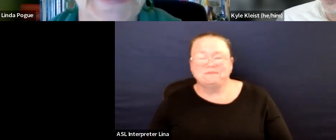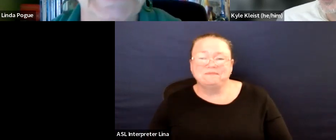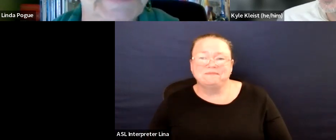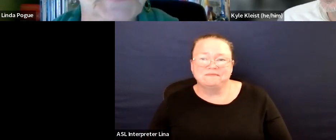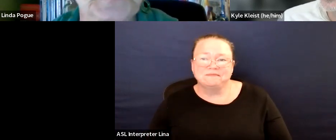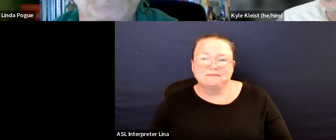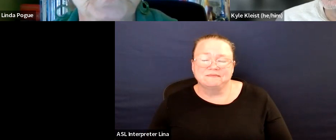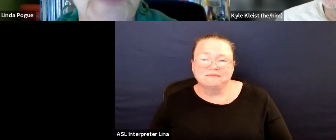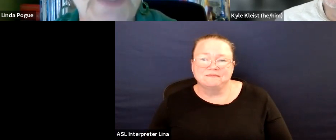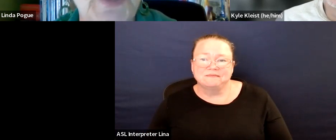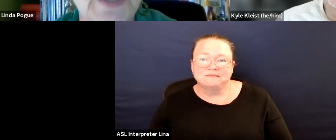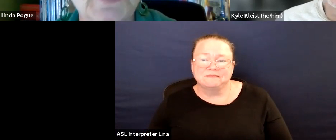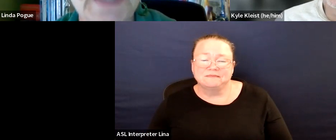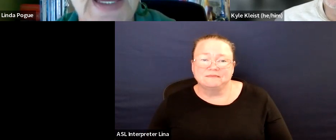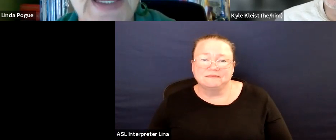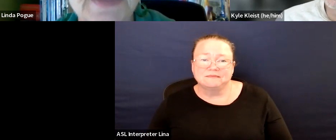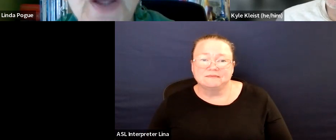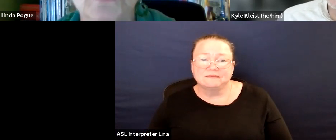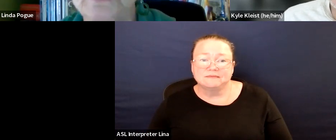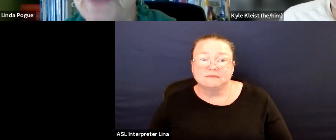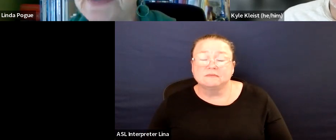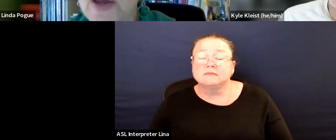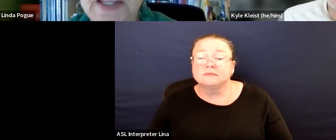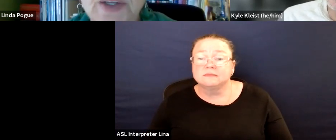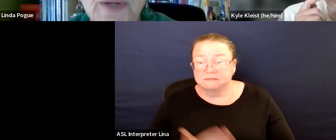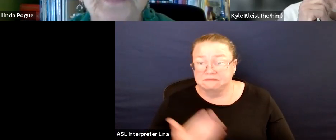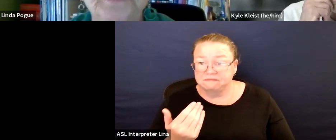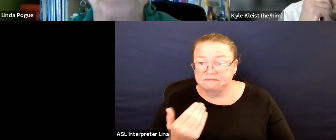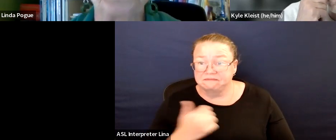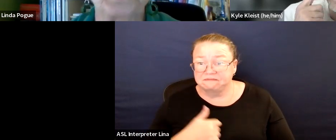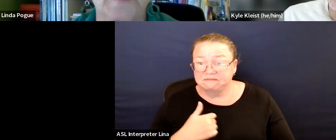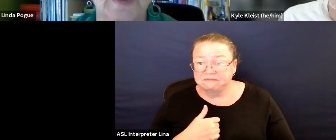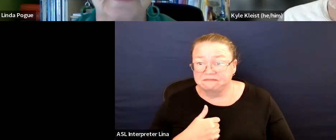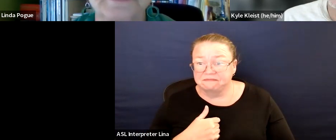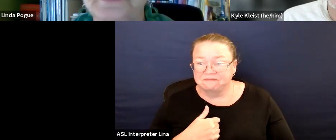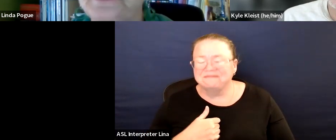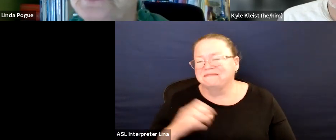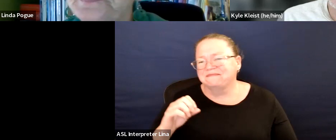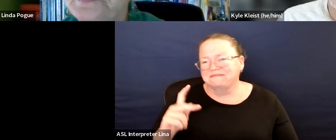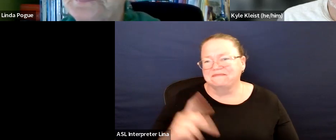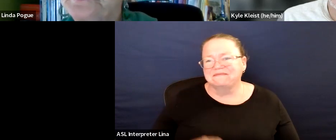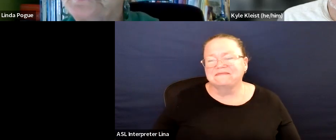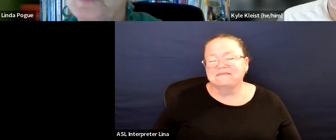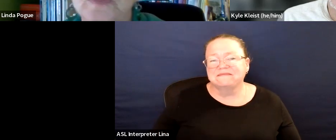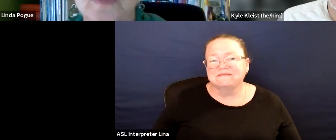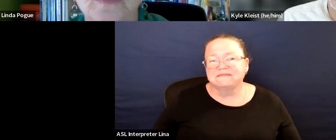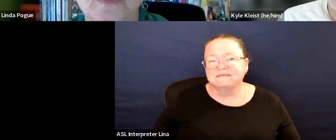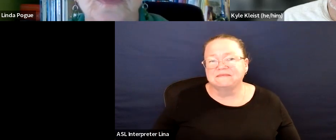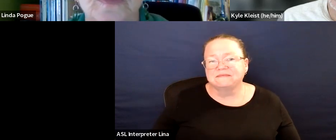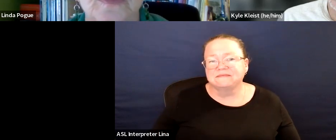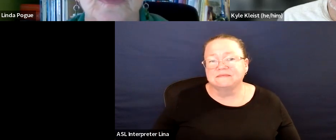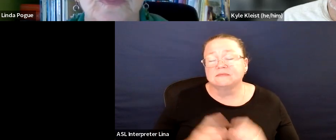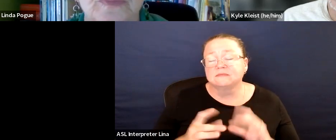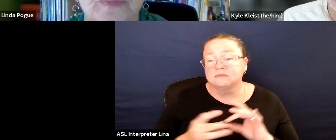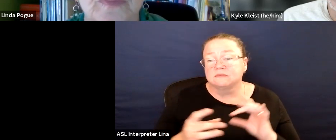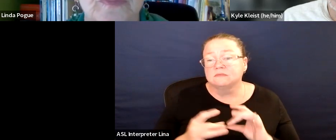Uh-huh. We have a Anybody else want com- to add anything? Oh, please go ahead. Sorry. That's all right. Okay. We have a